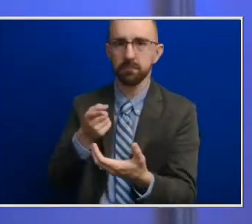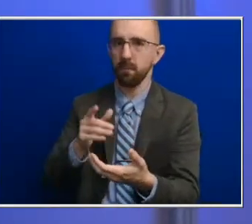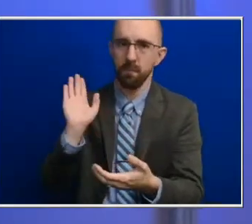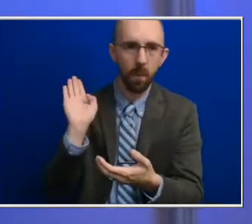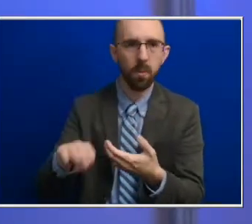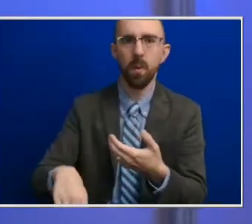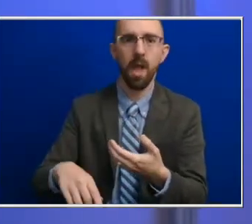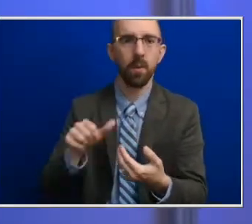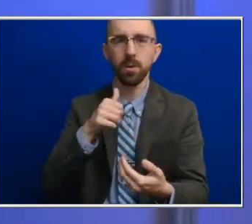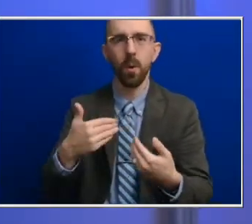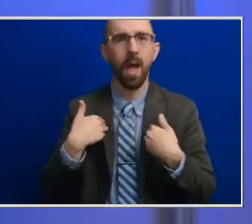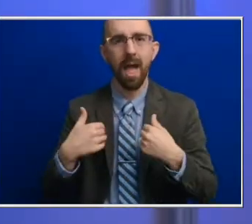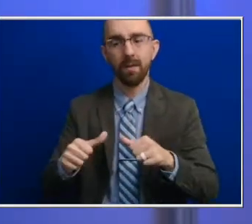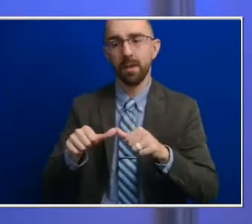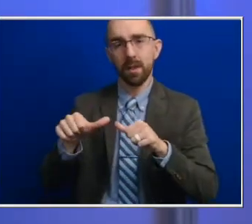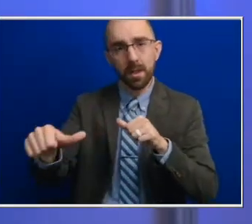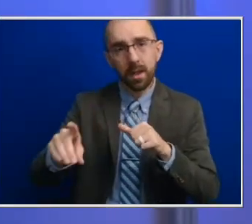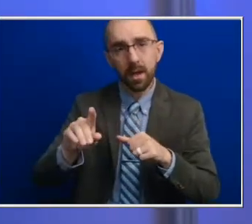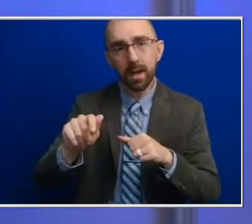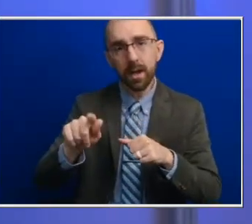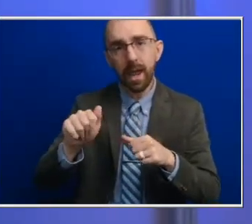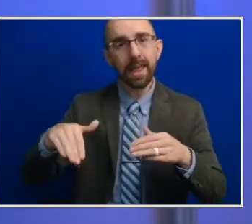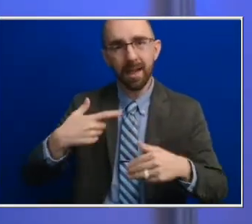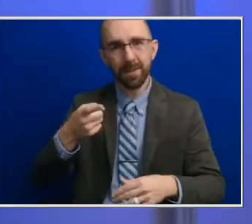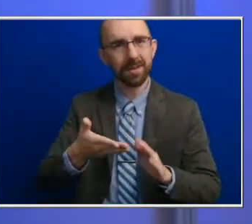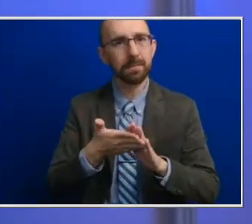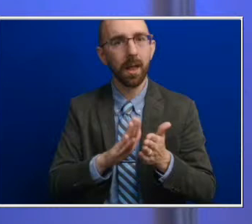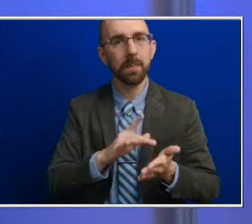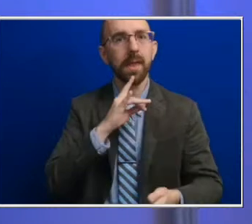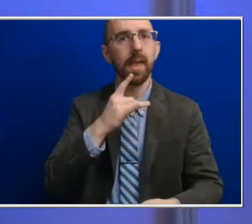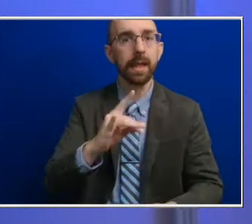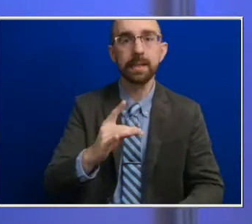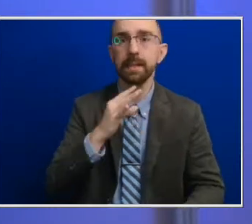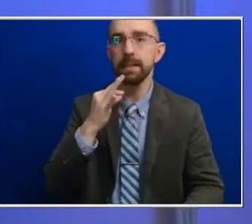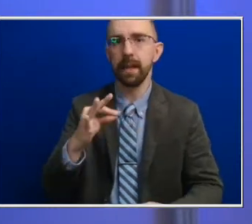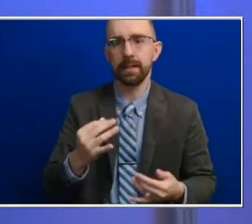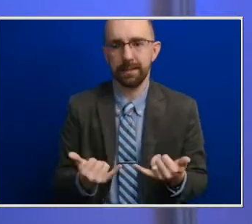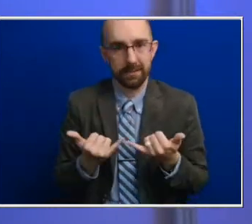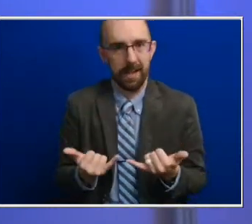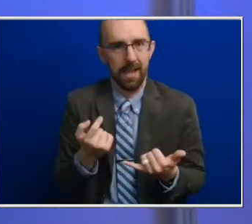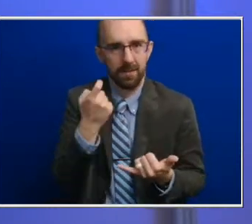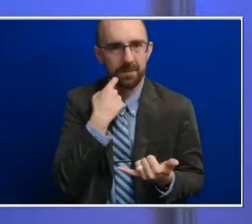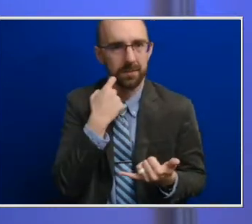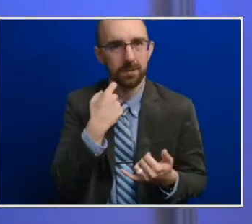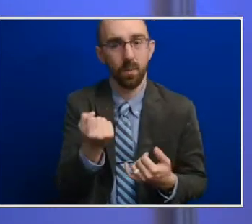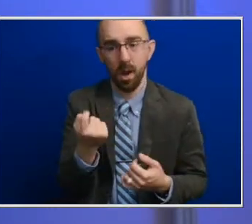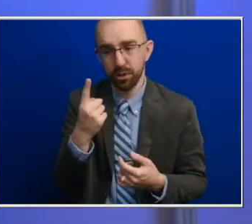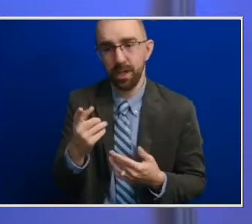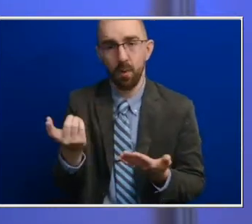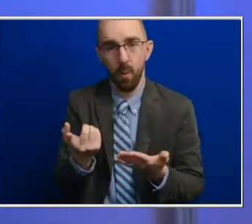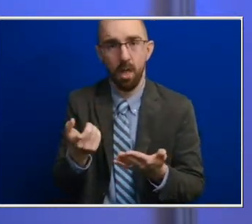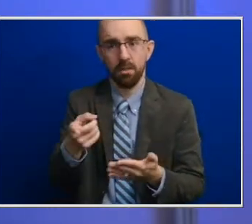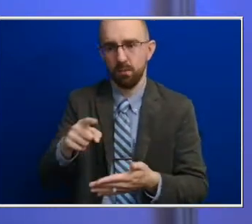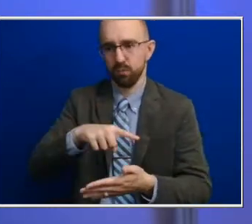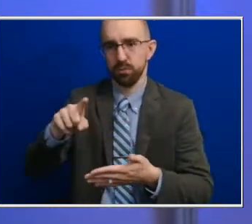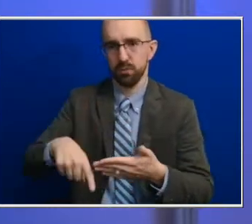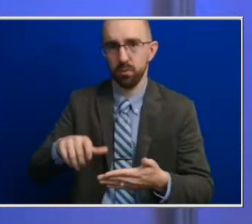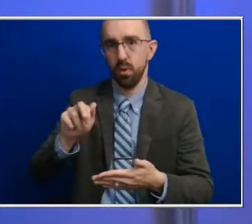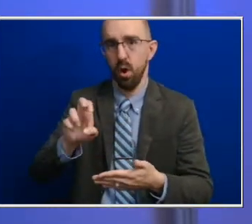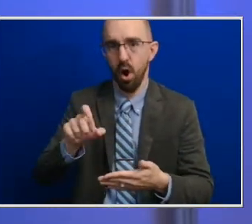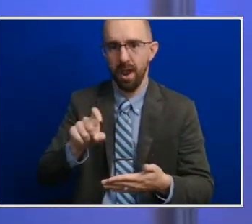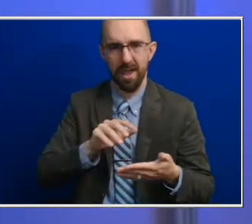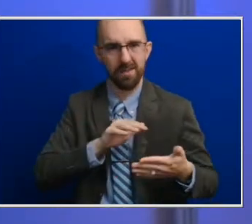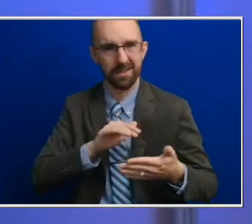yet because these kids are turning 18, 19 now to really understand the true implications of it. And so I think that